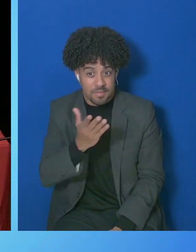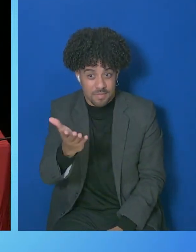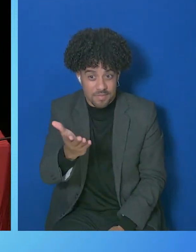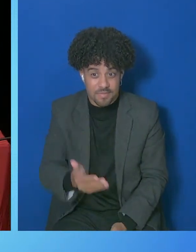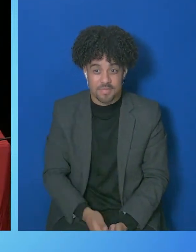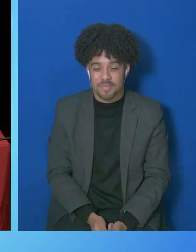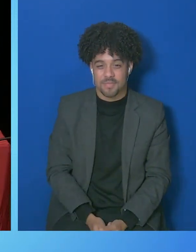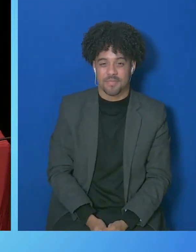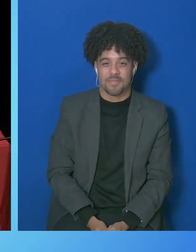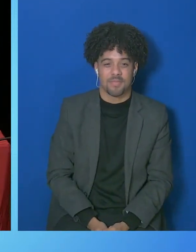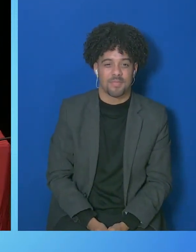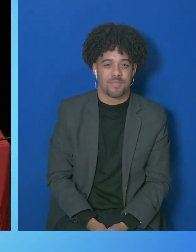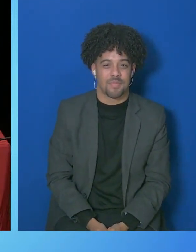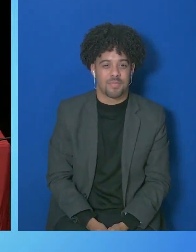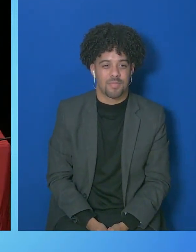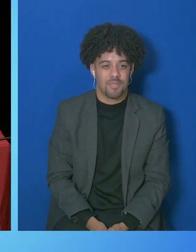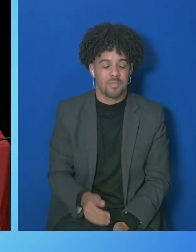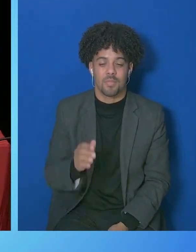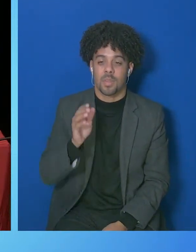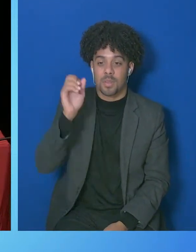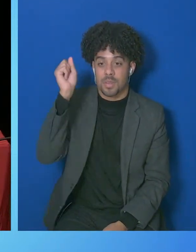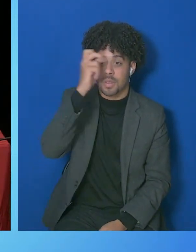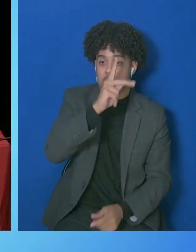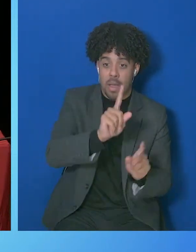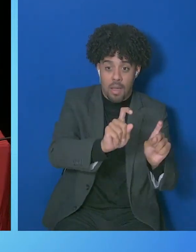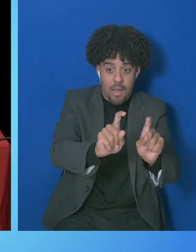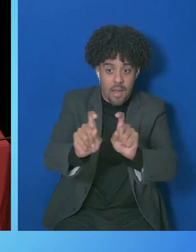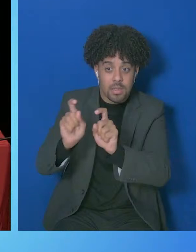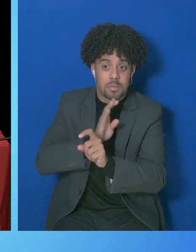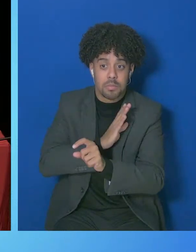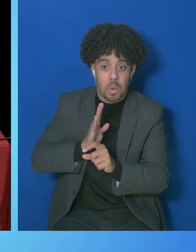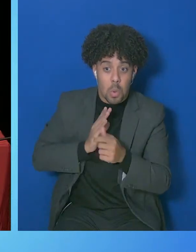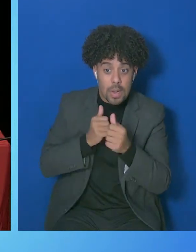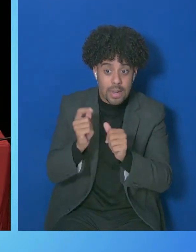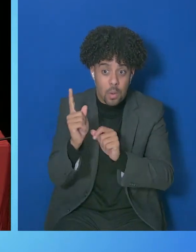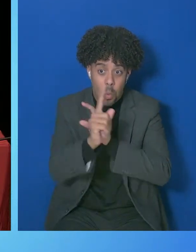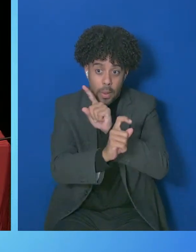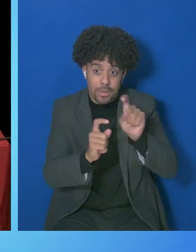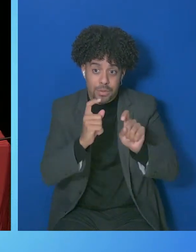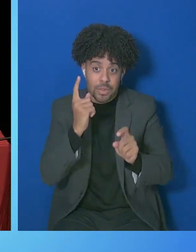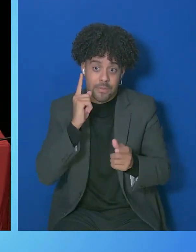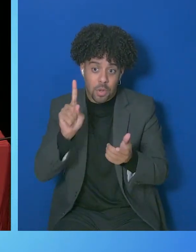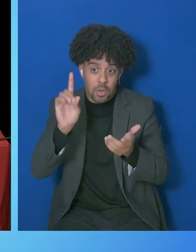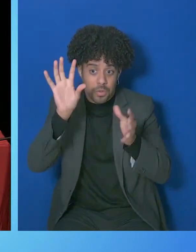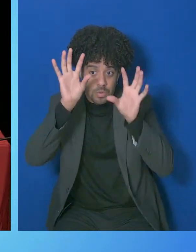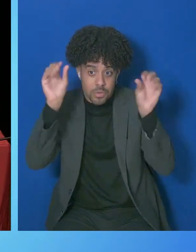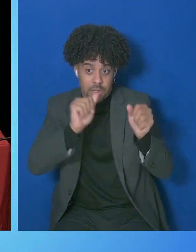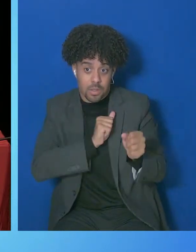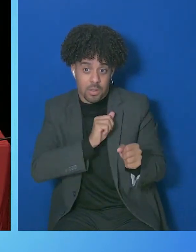Any questions? Any questions from anyone on the phone?